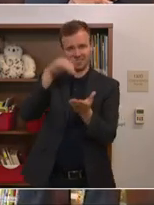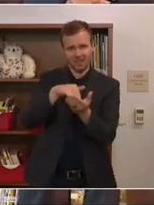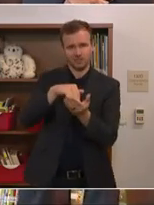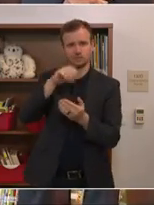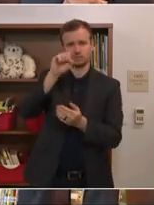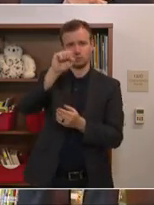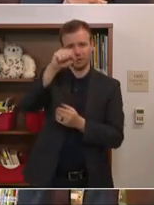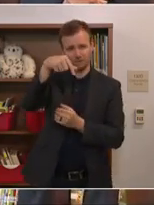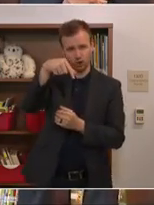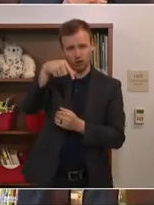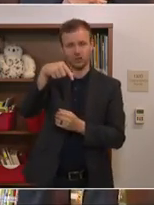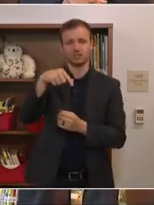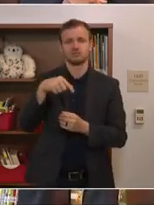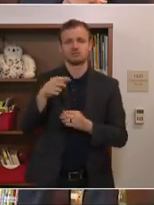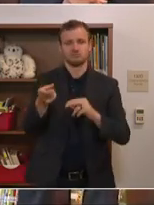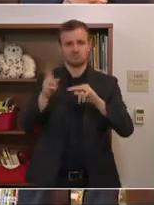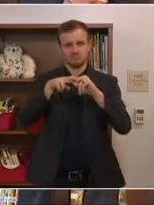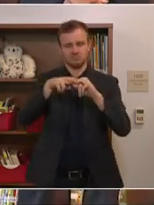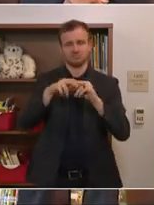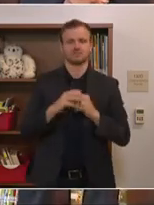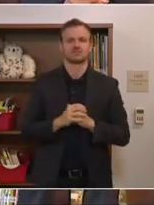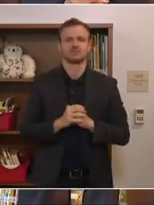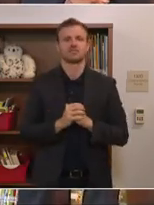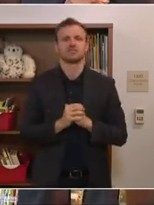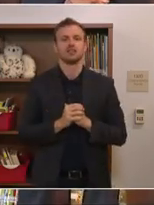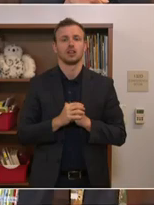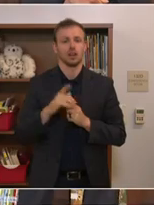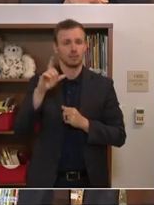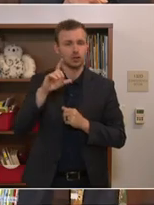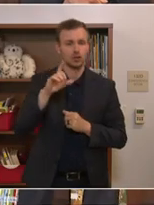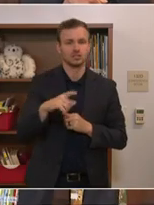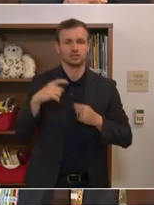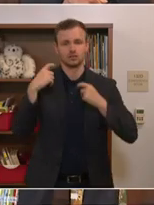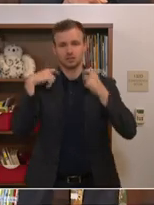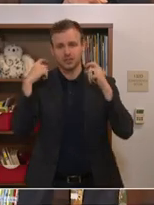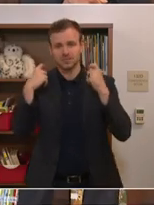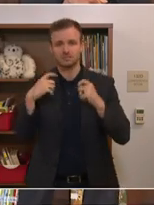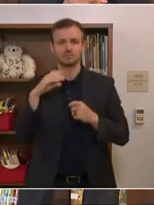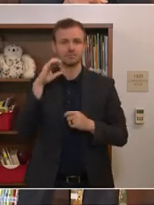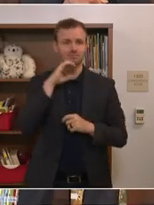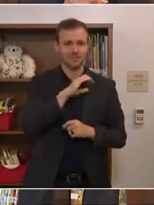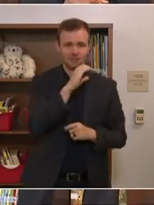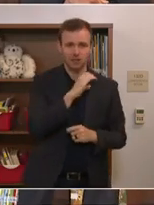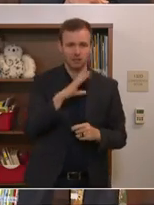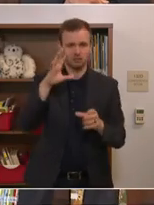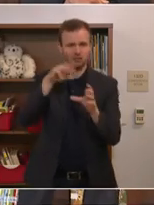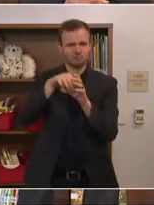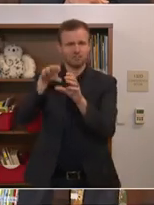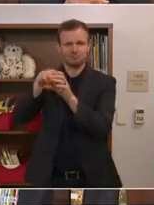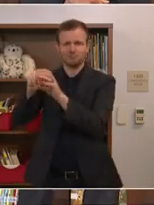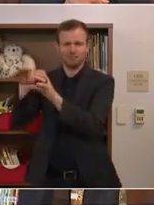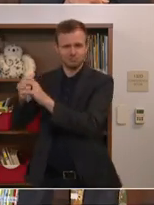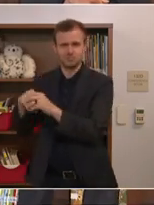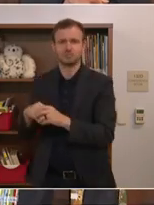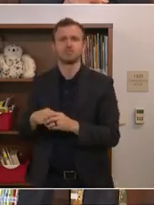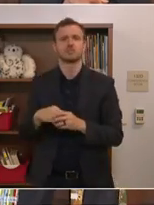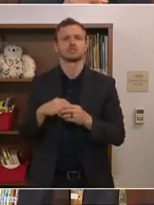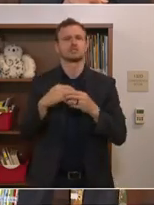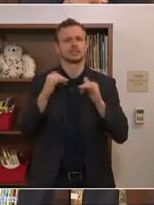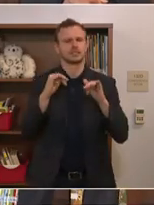early child education classrooms, a library, gymnasium, and cafeteria, while preserving the historic building and lobby, which is